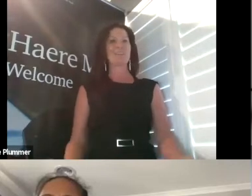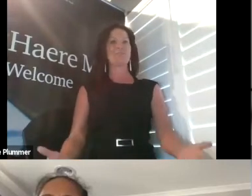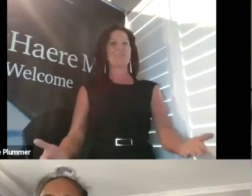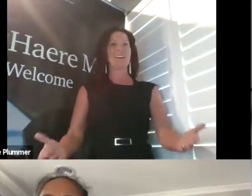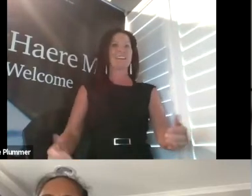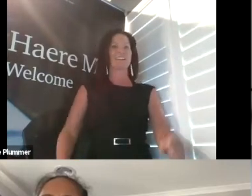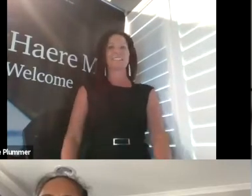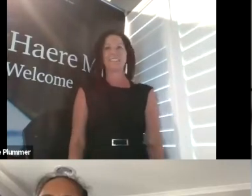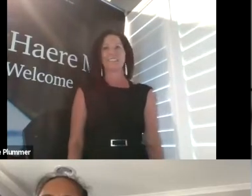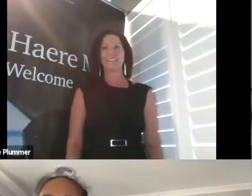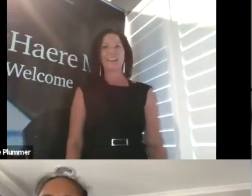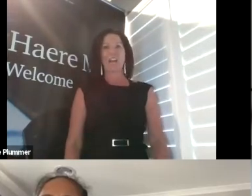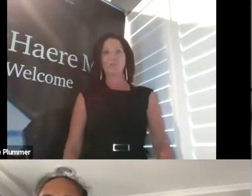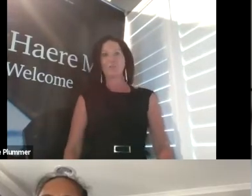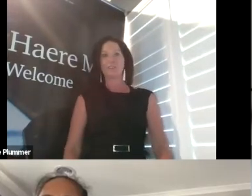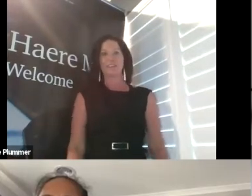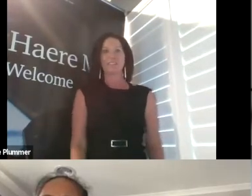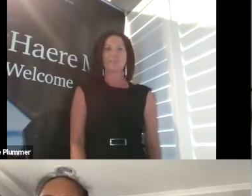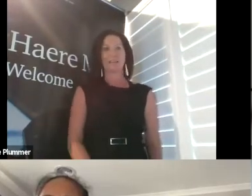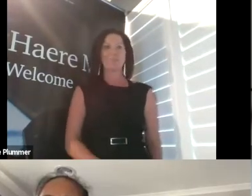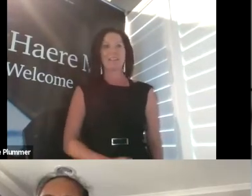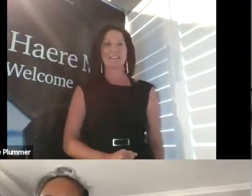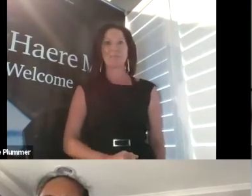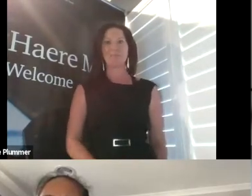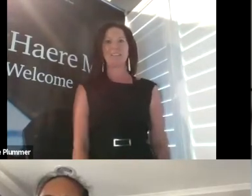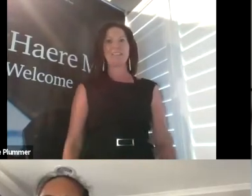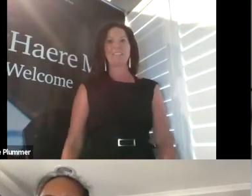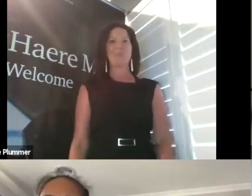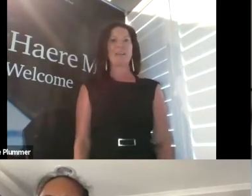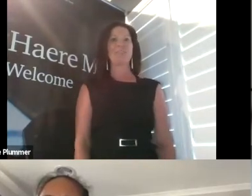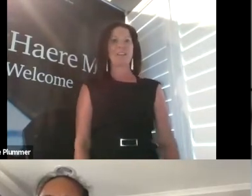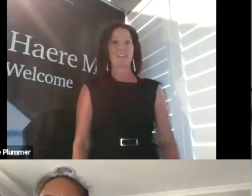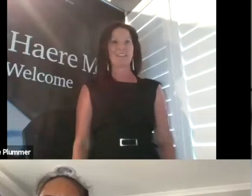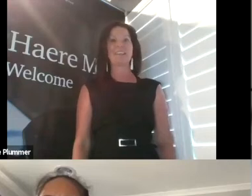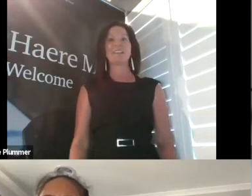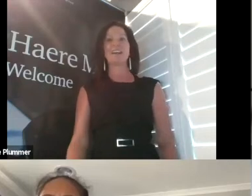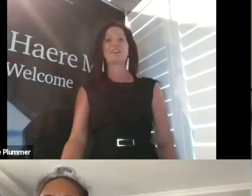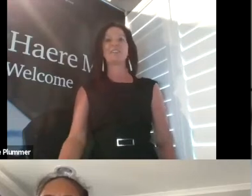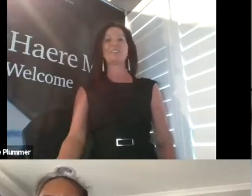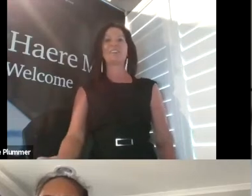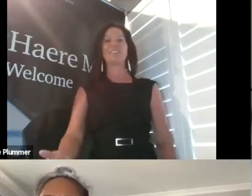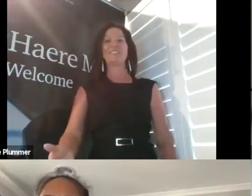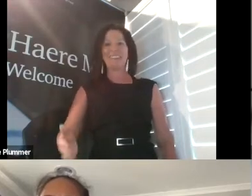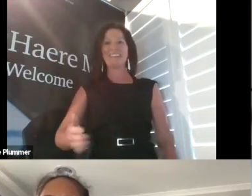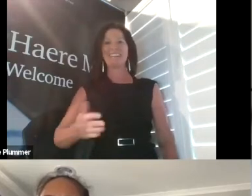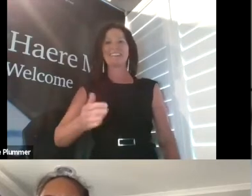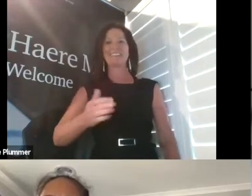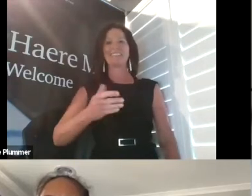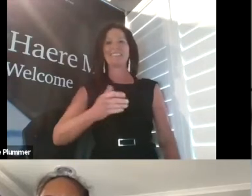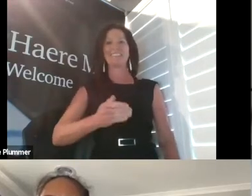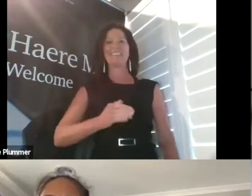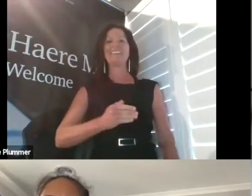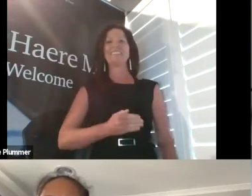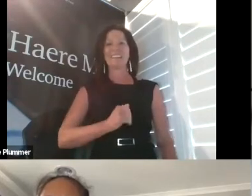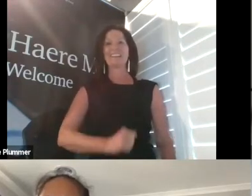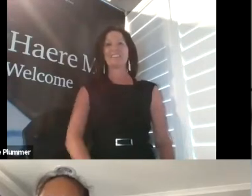kia koutou nā rangatira, e noho nei ki te pai pai tapu, te pai whiri, tēnā koutou, tēnā